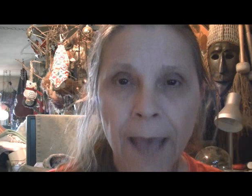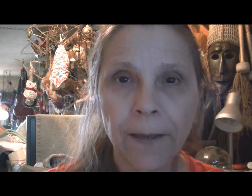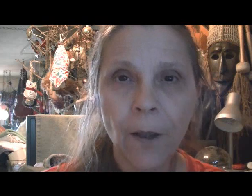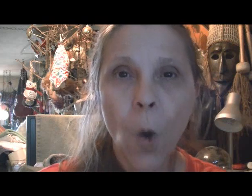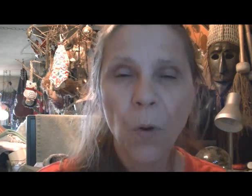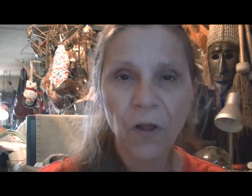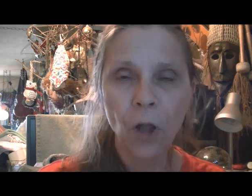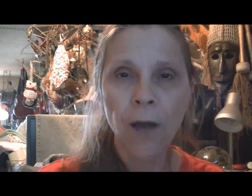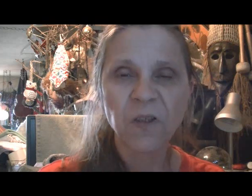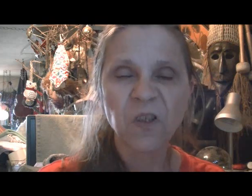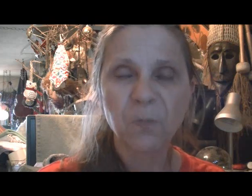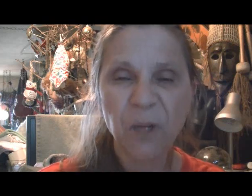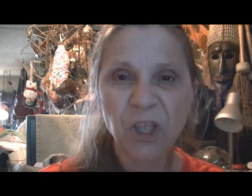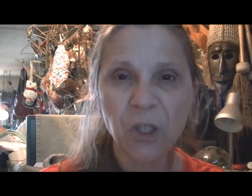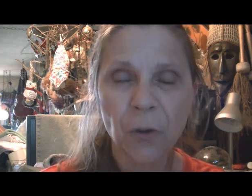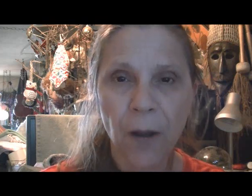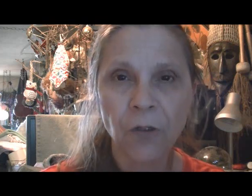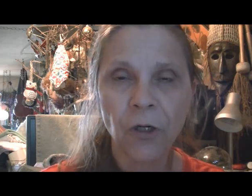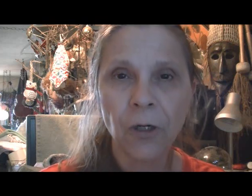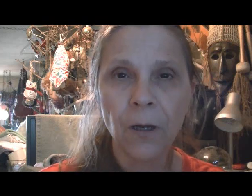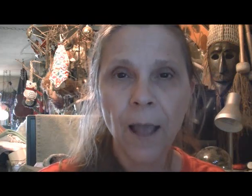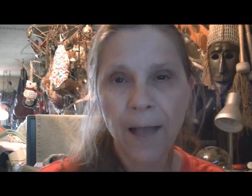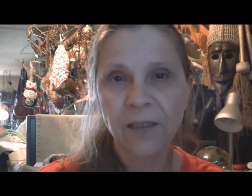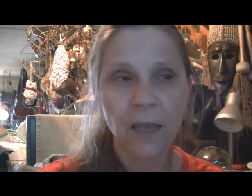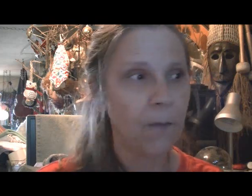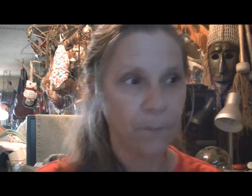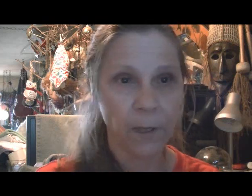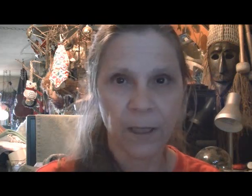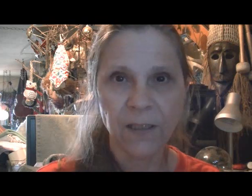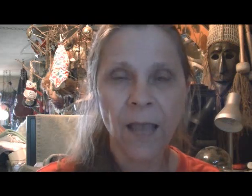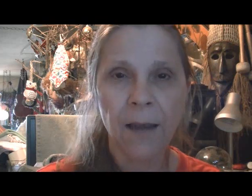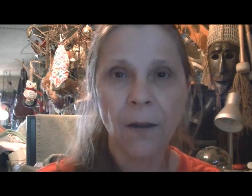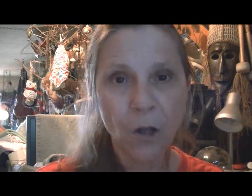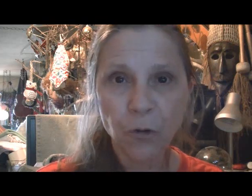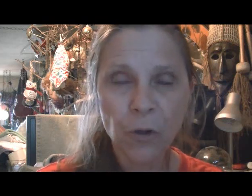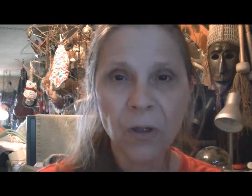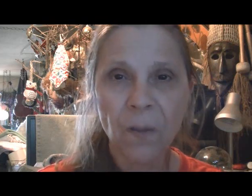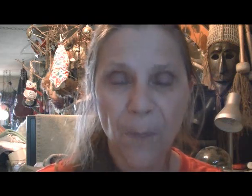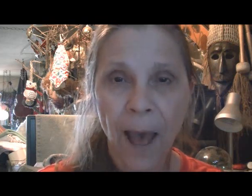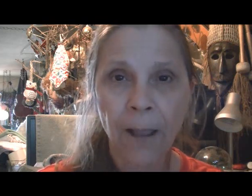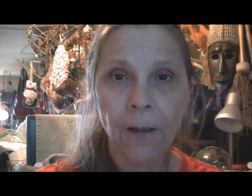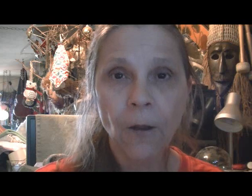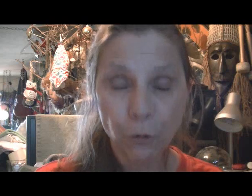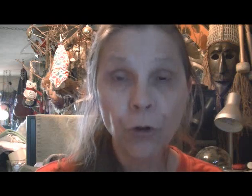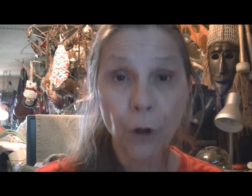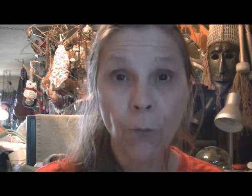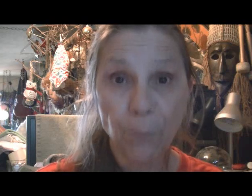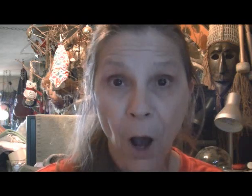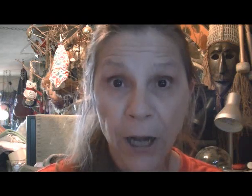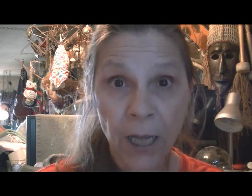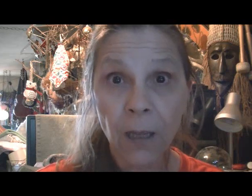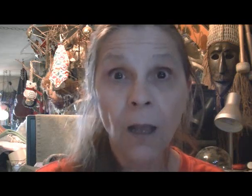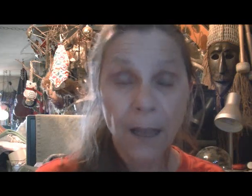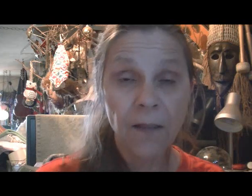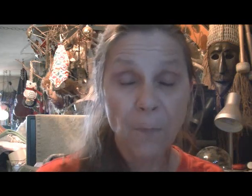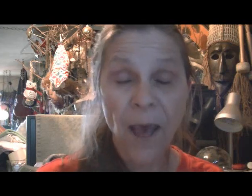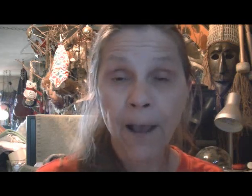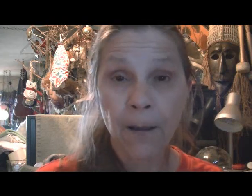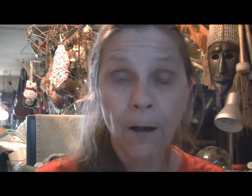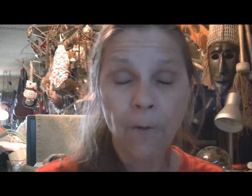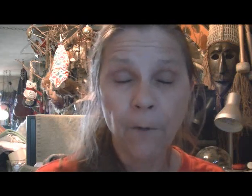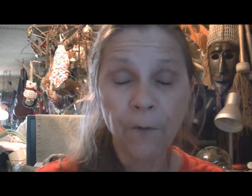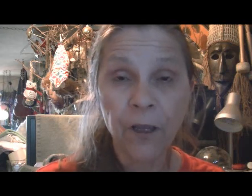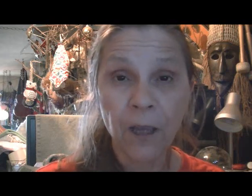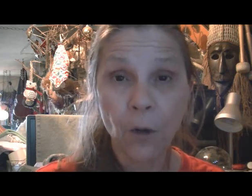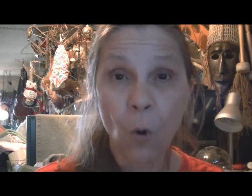was dead, with a lot of suspicion around her. As they, like I said, threw her body in the